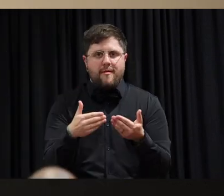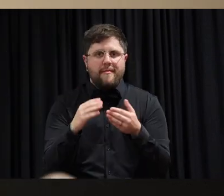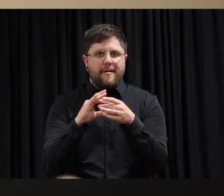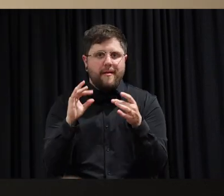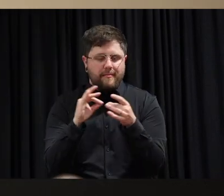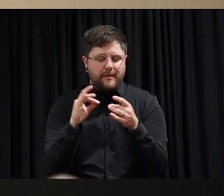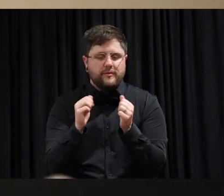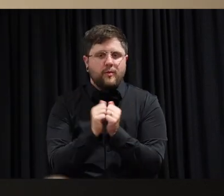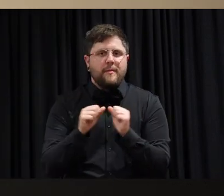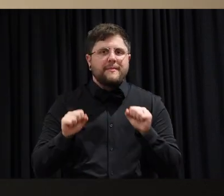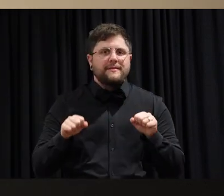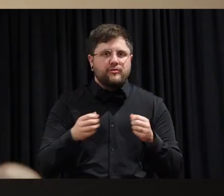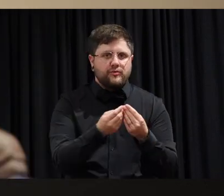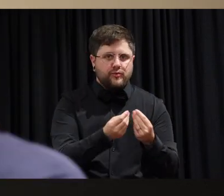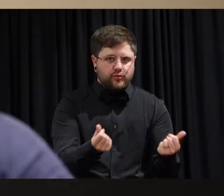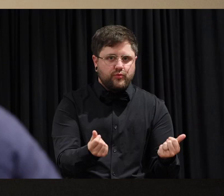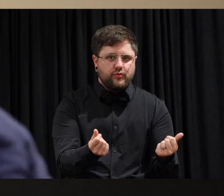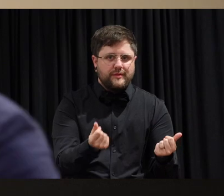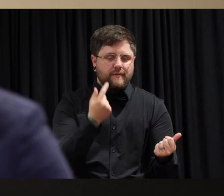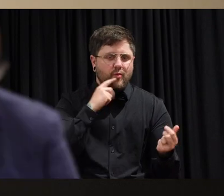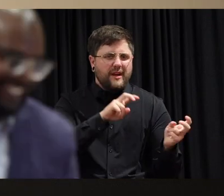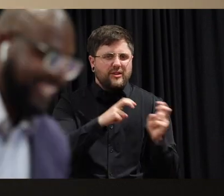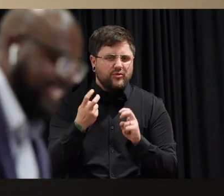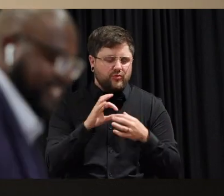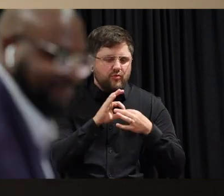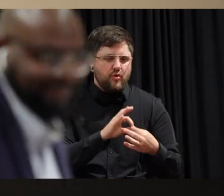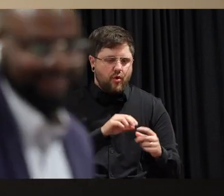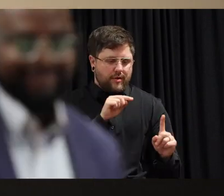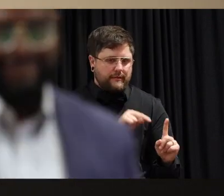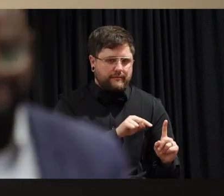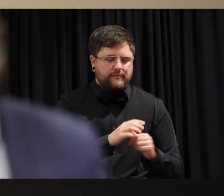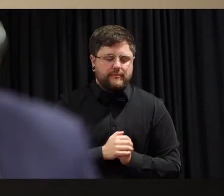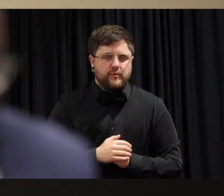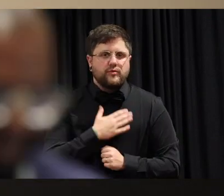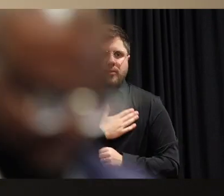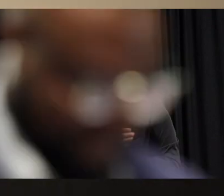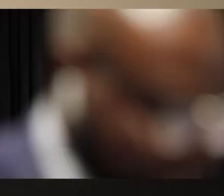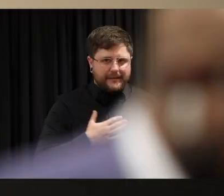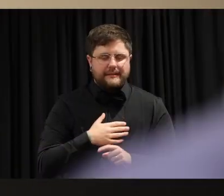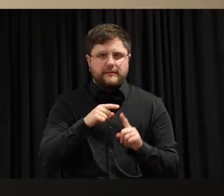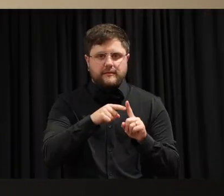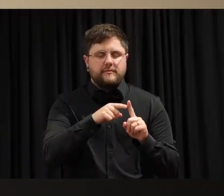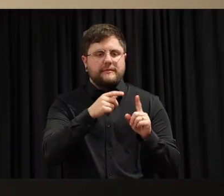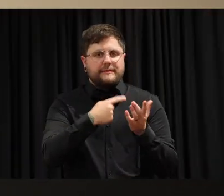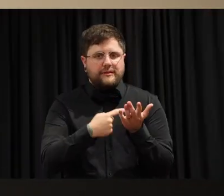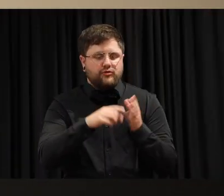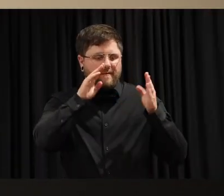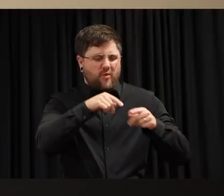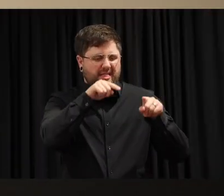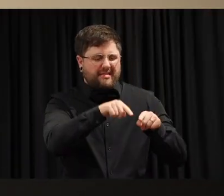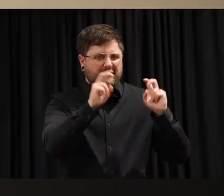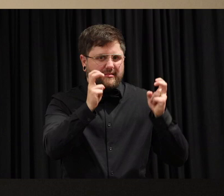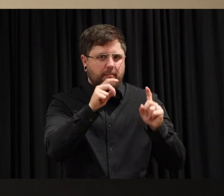potential solutions for the issues being discussed. Please keep discussions focused on the topic